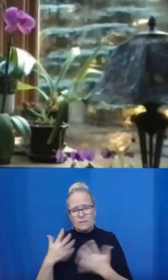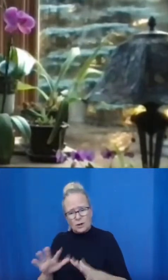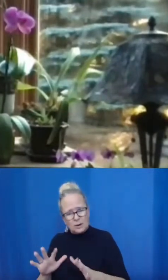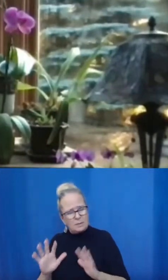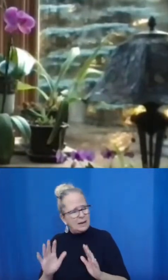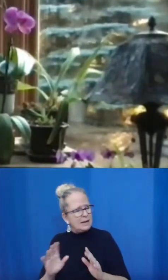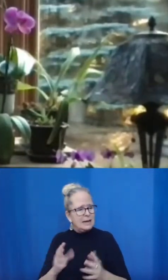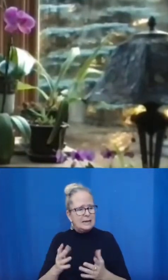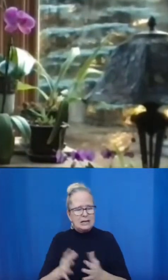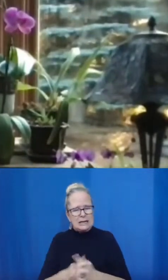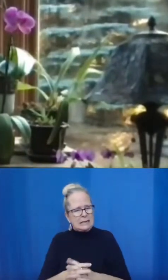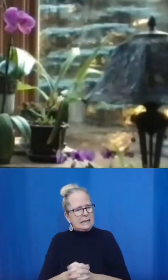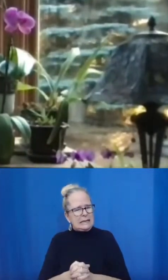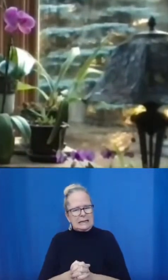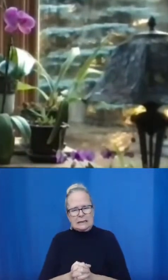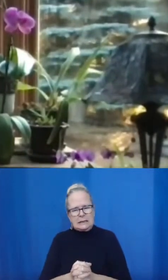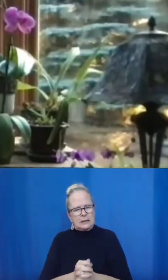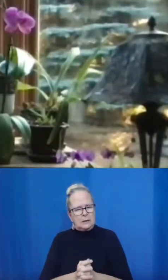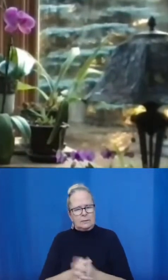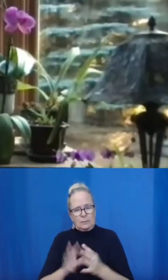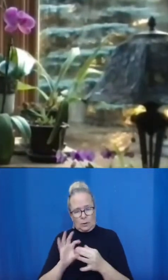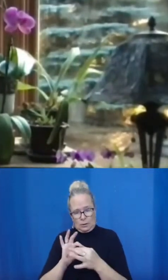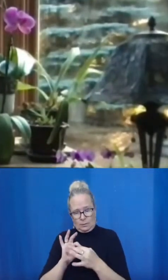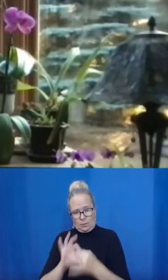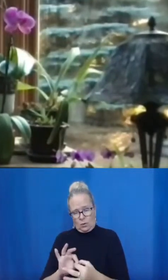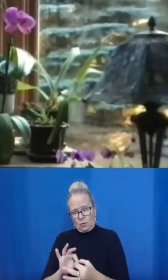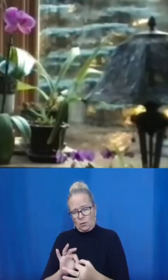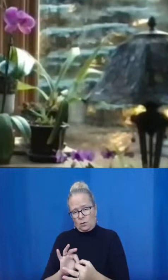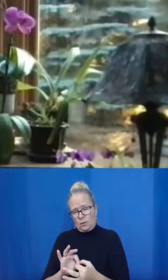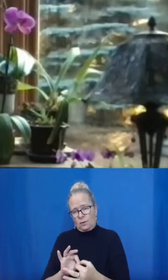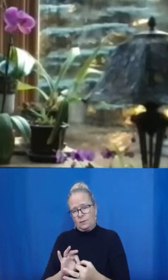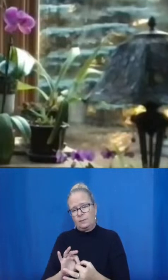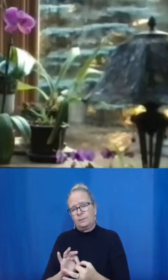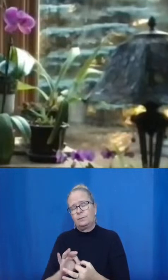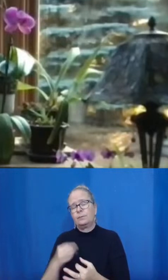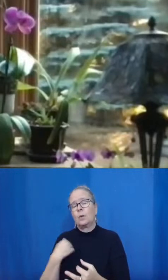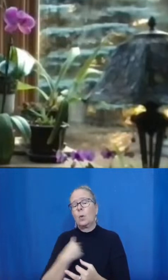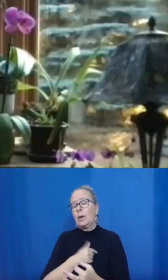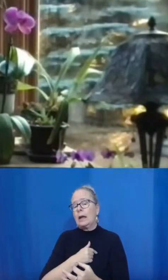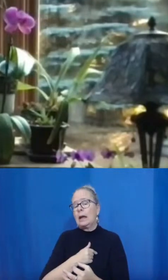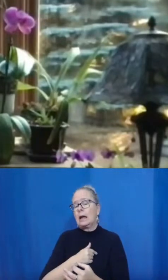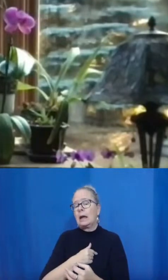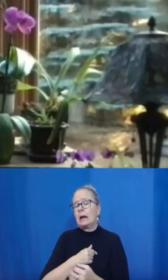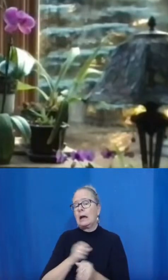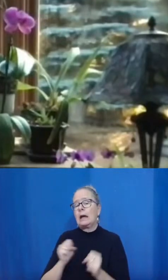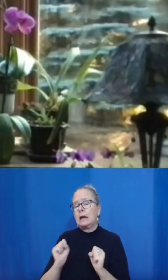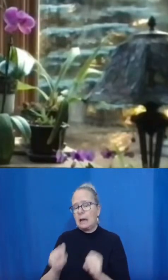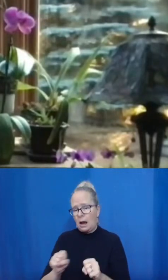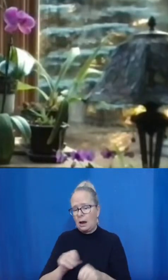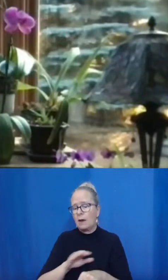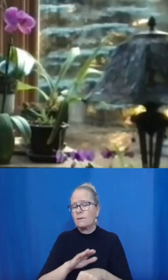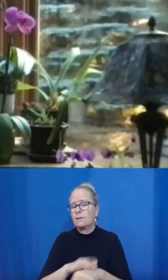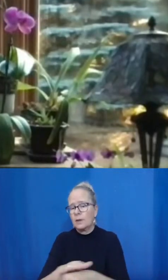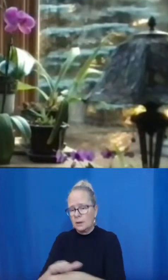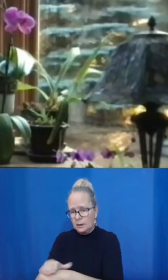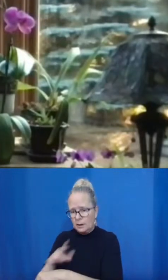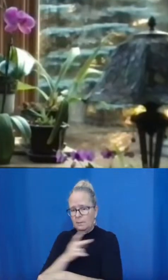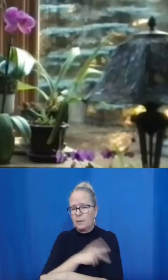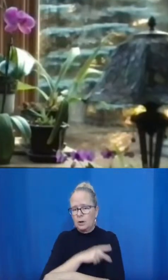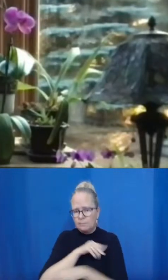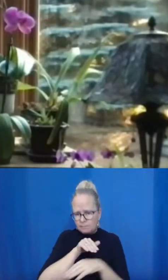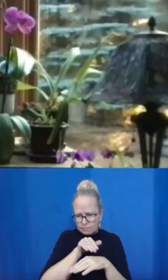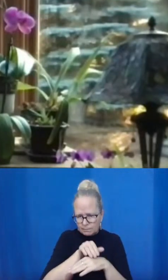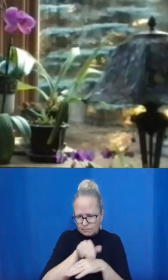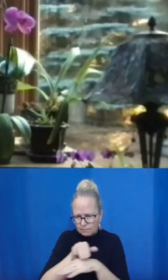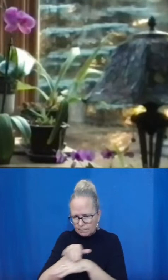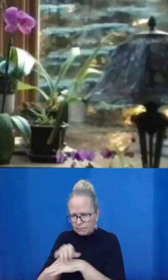precautions necessary to prevent exposure, meaning that they're often remaining in kind